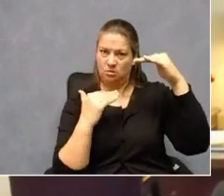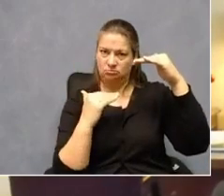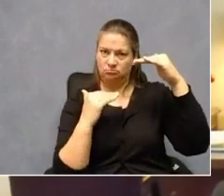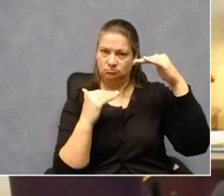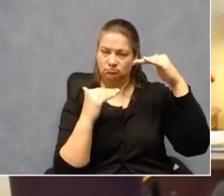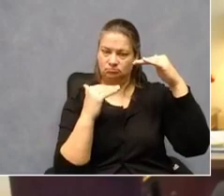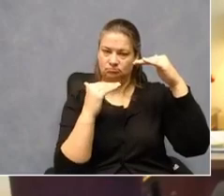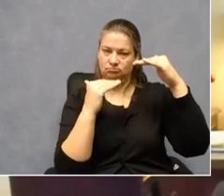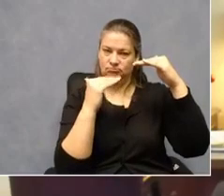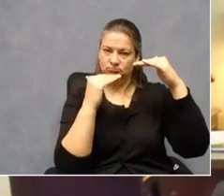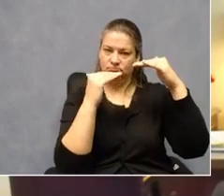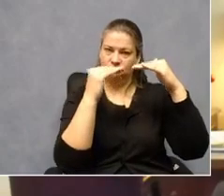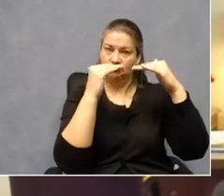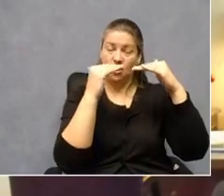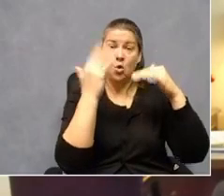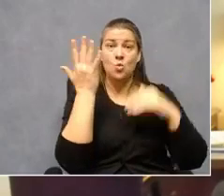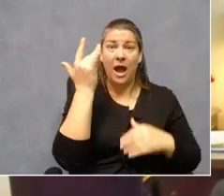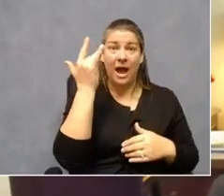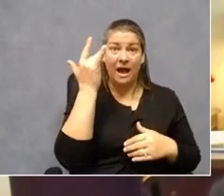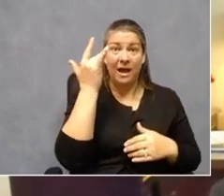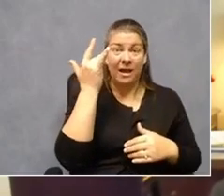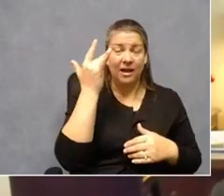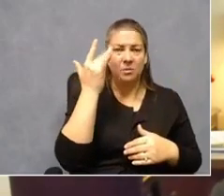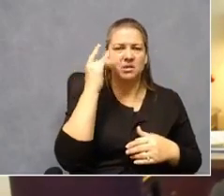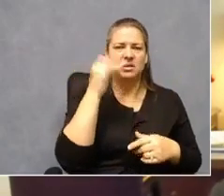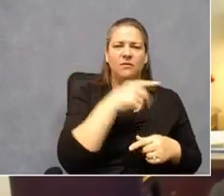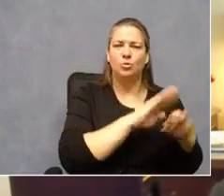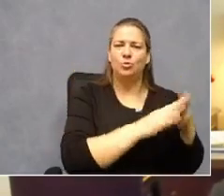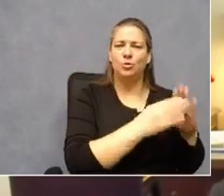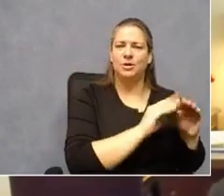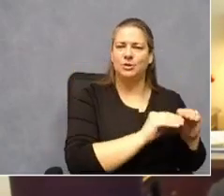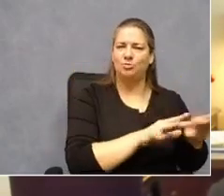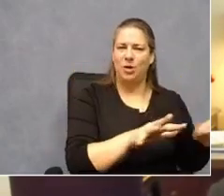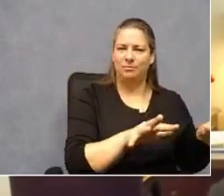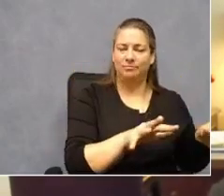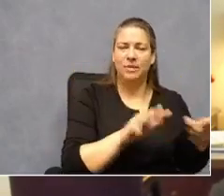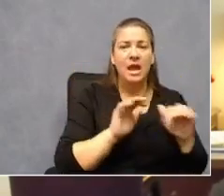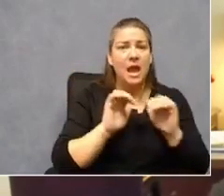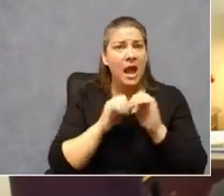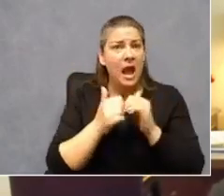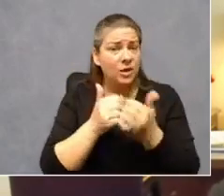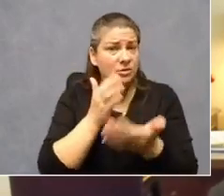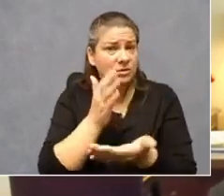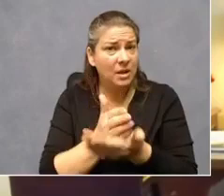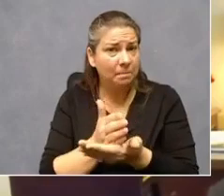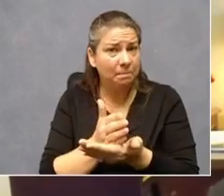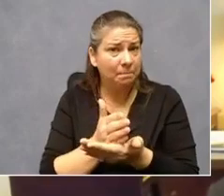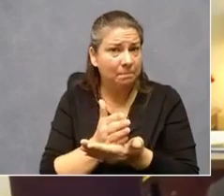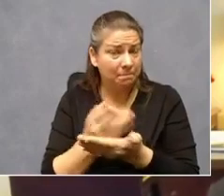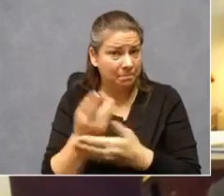community spread. And you know what we can do to stop that?